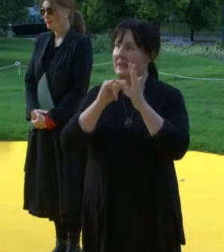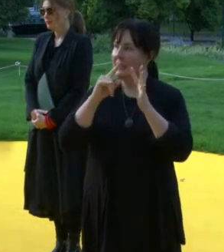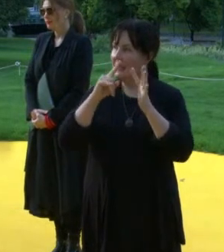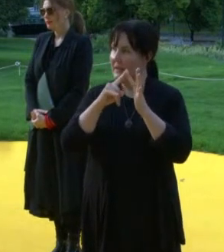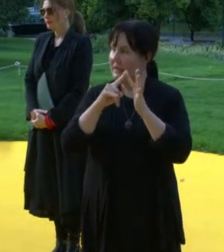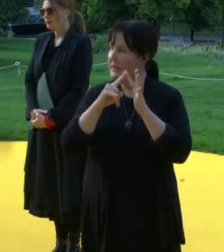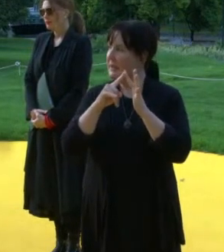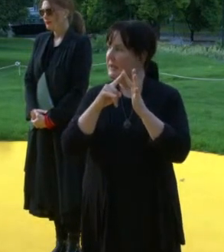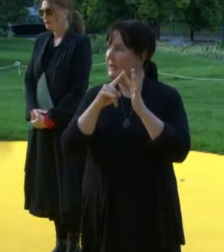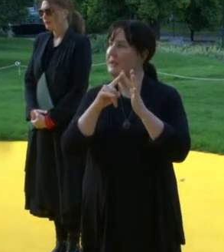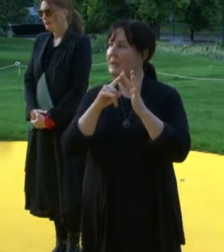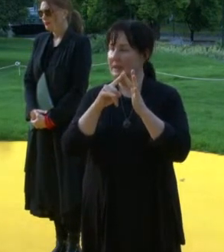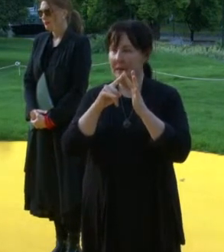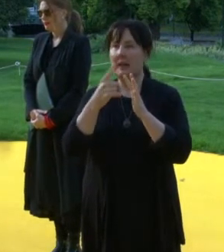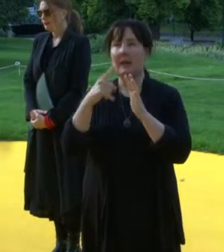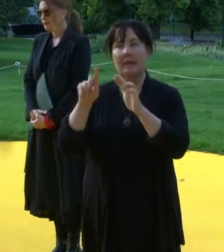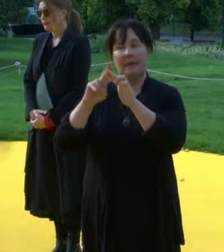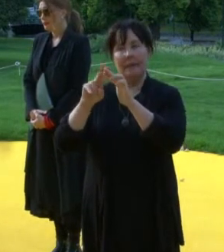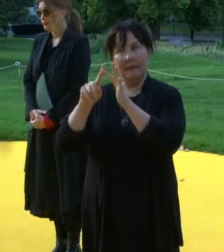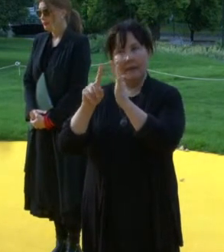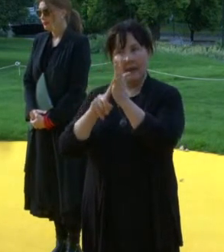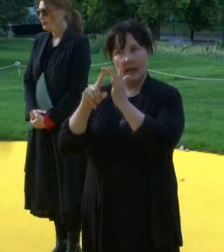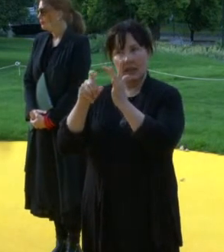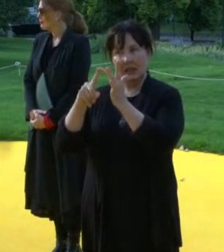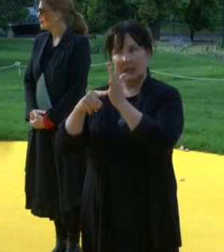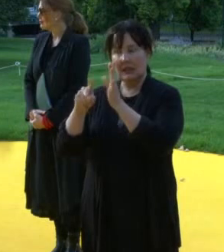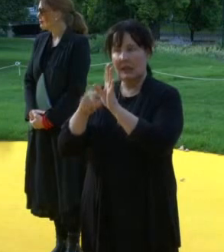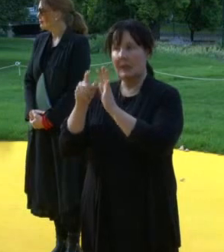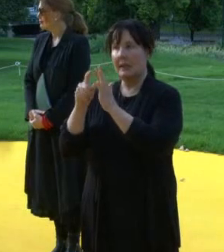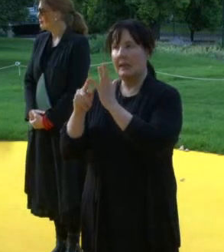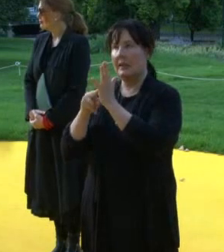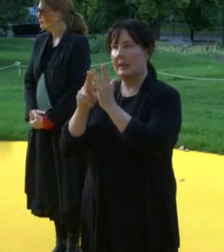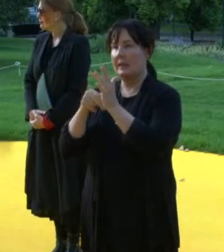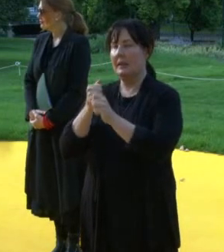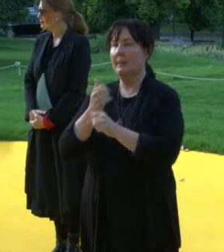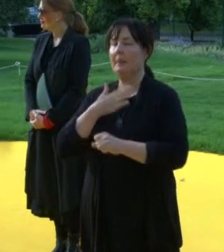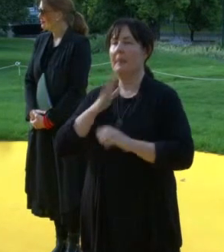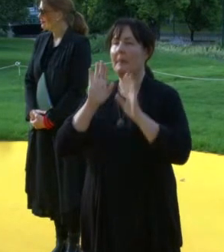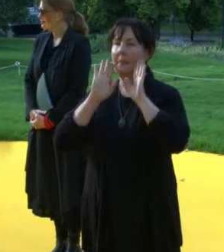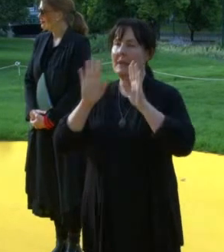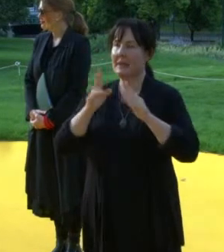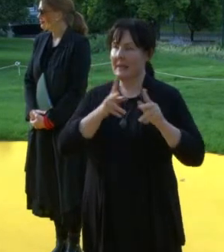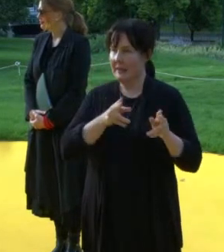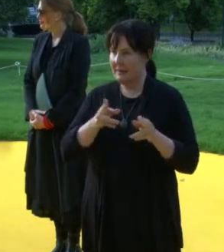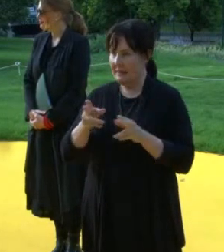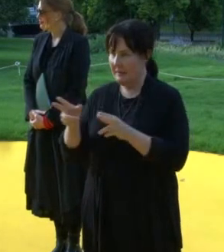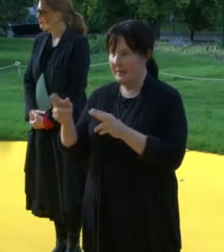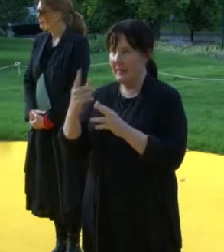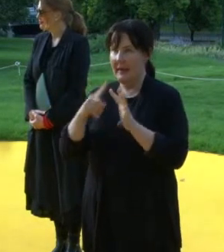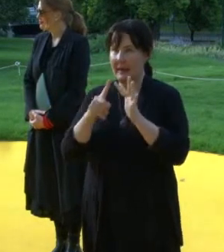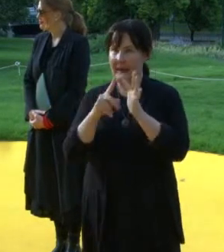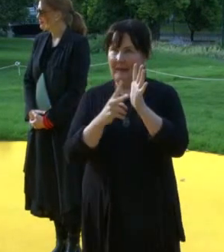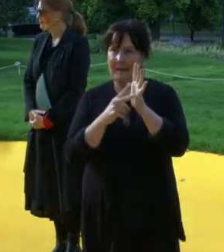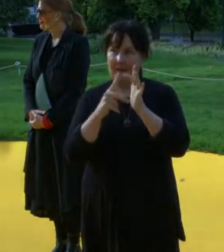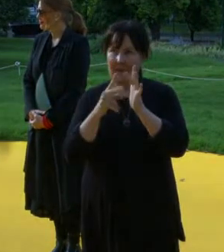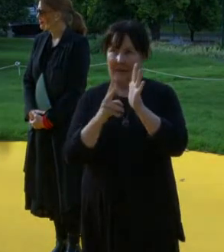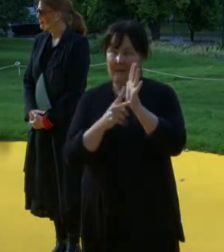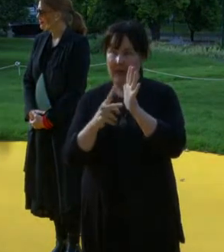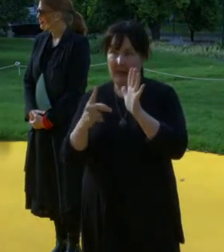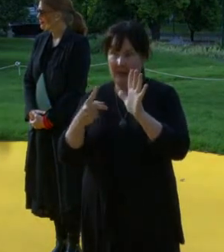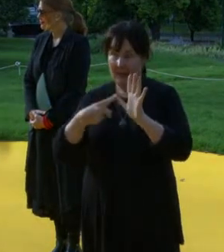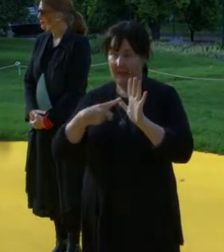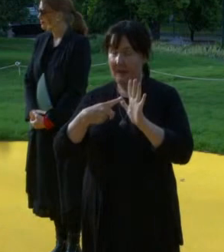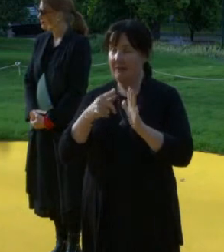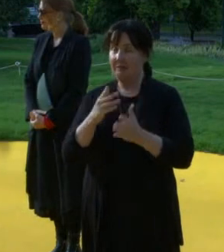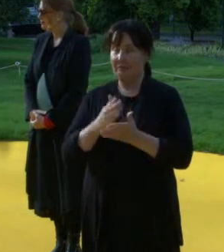publicity, Felicity Dunning, my amazing editor, and to Aviva Tuffield, my publisher, who had just